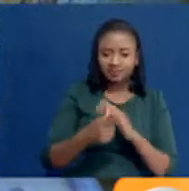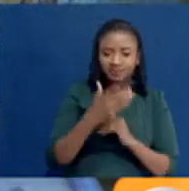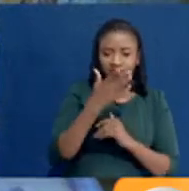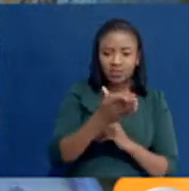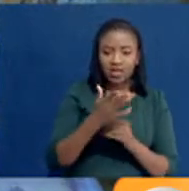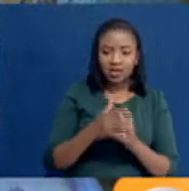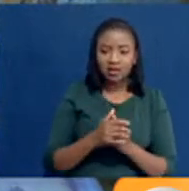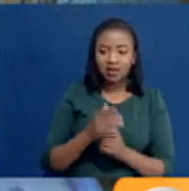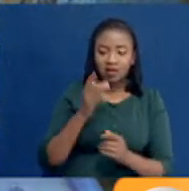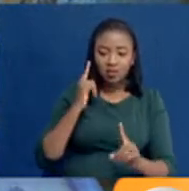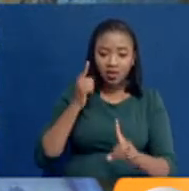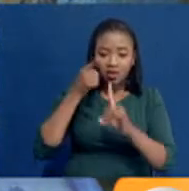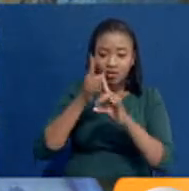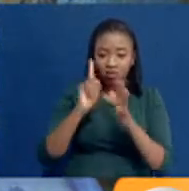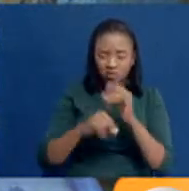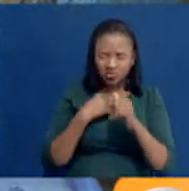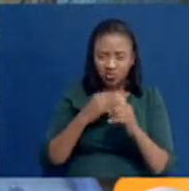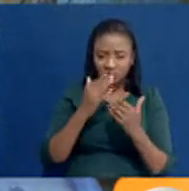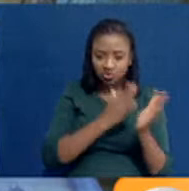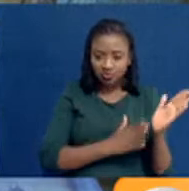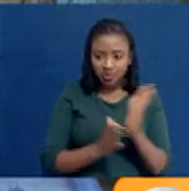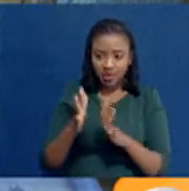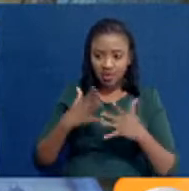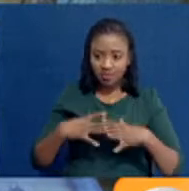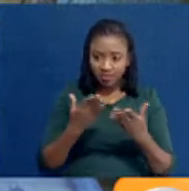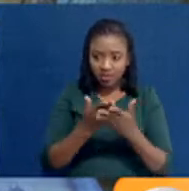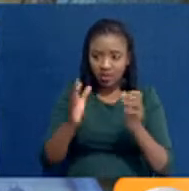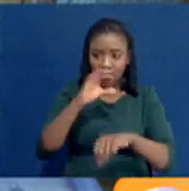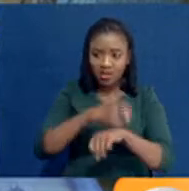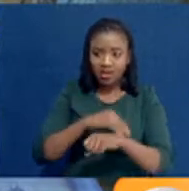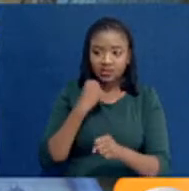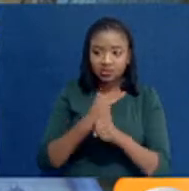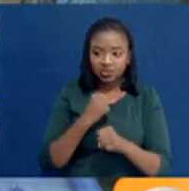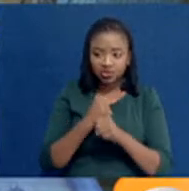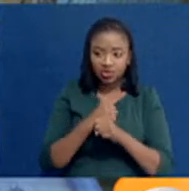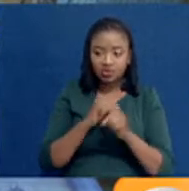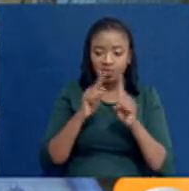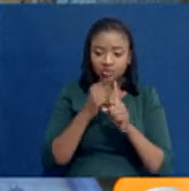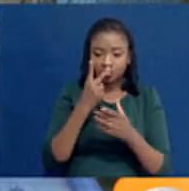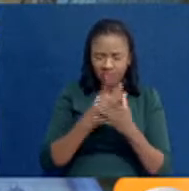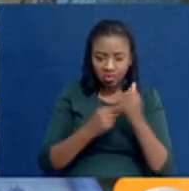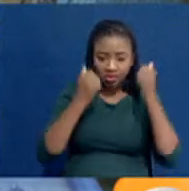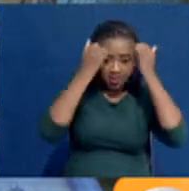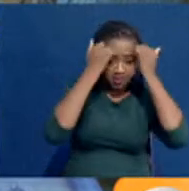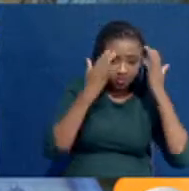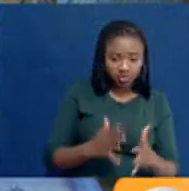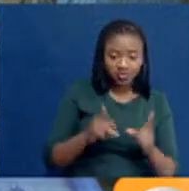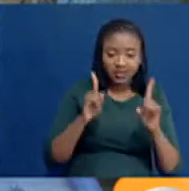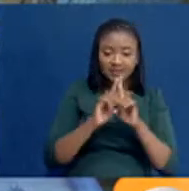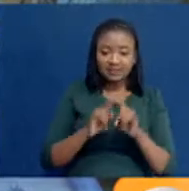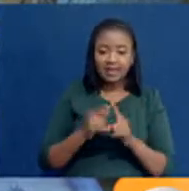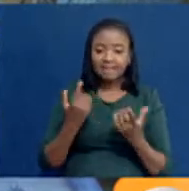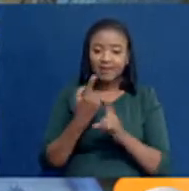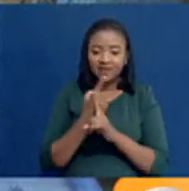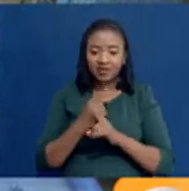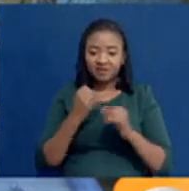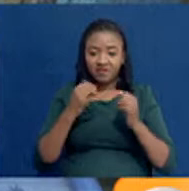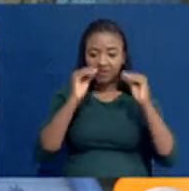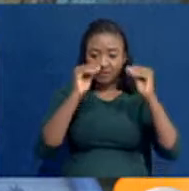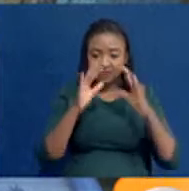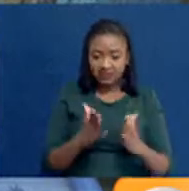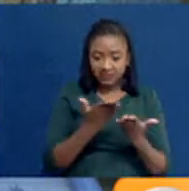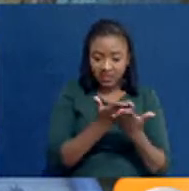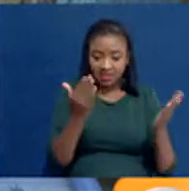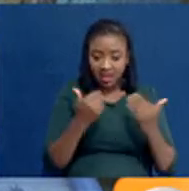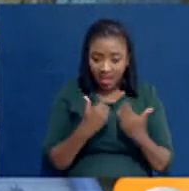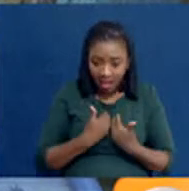preparing people for jobs. But in terms of the ideas that both students and faculty members may have for products that could be very valuable in the marketplace,